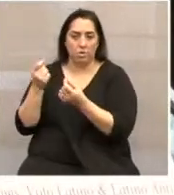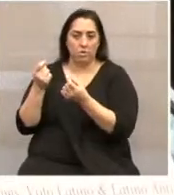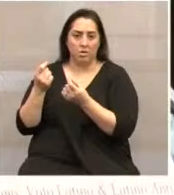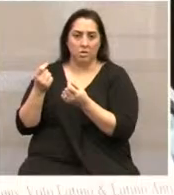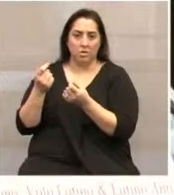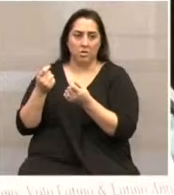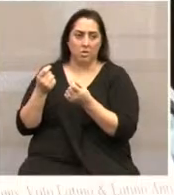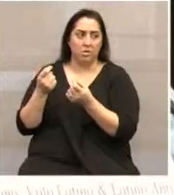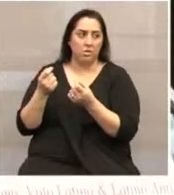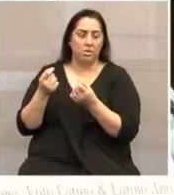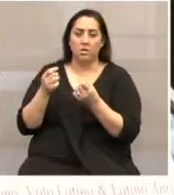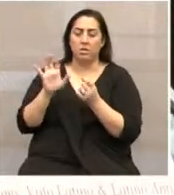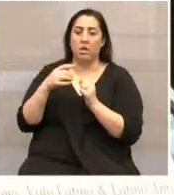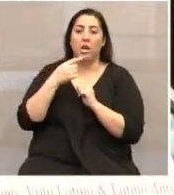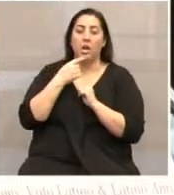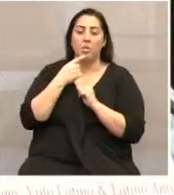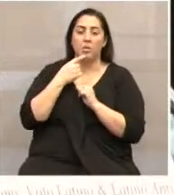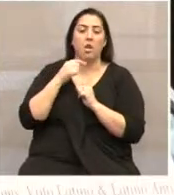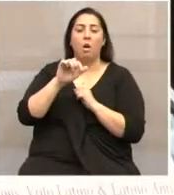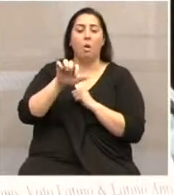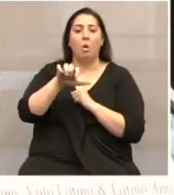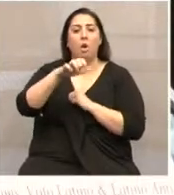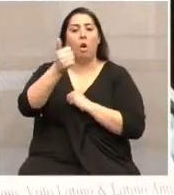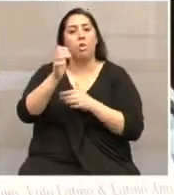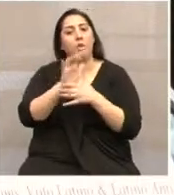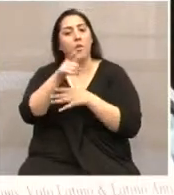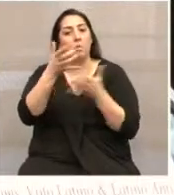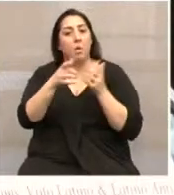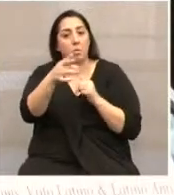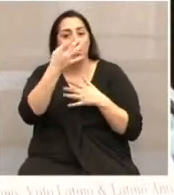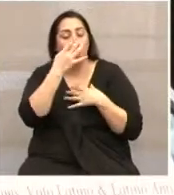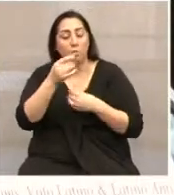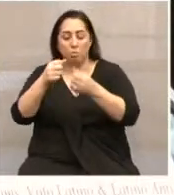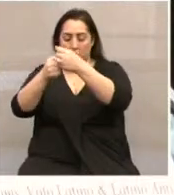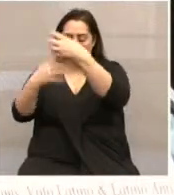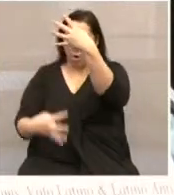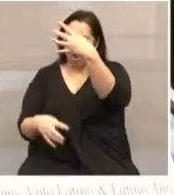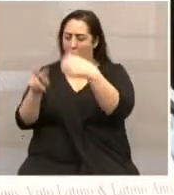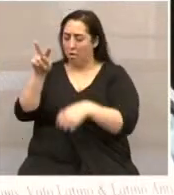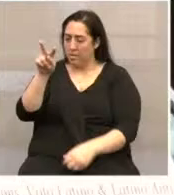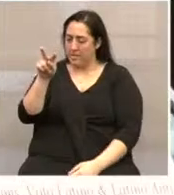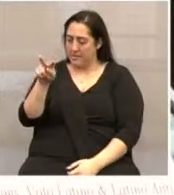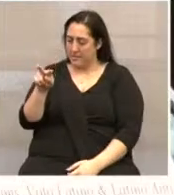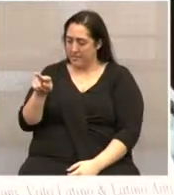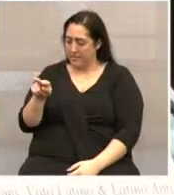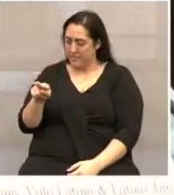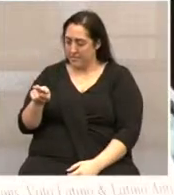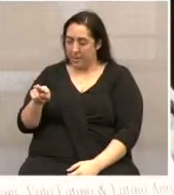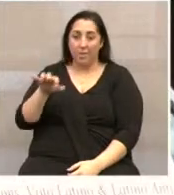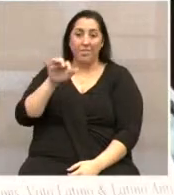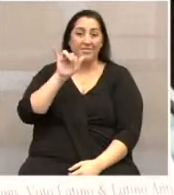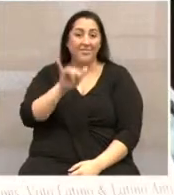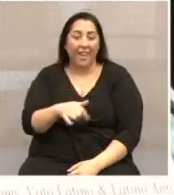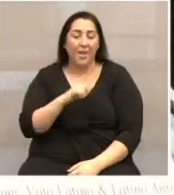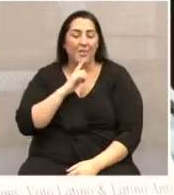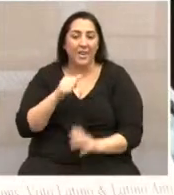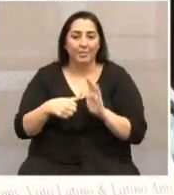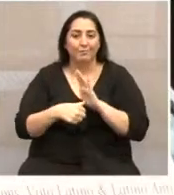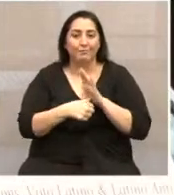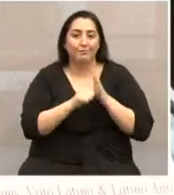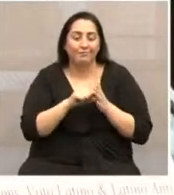tell me, here are 10 other videos that you might also be interested in. And so that reinforcement of disinformation